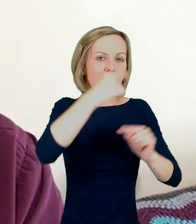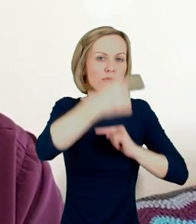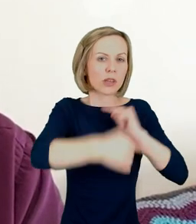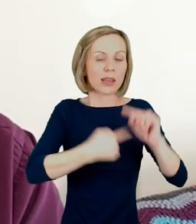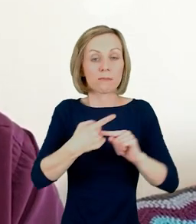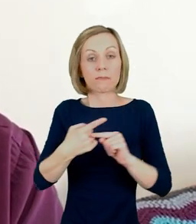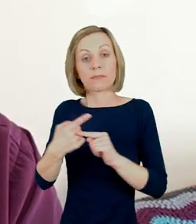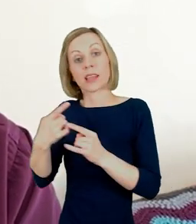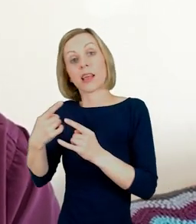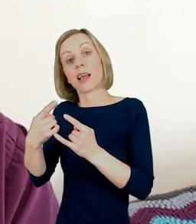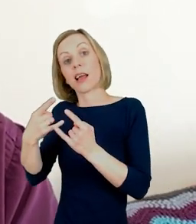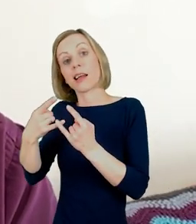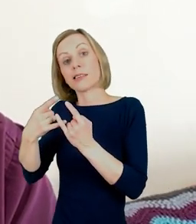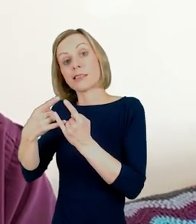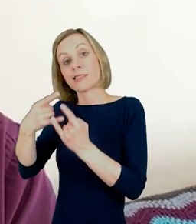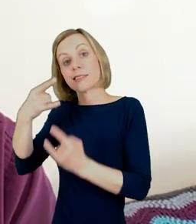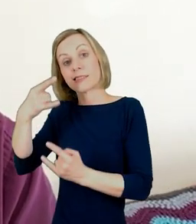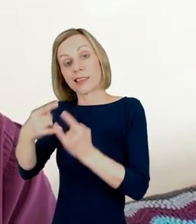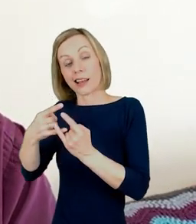Sex traffickers make